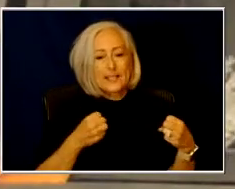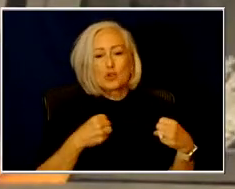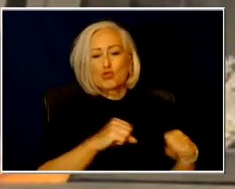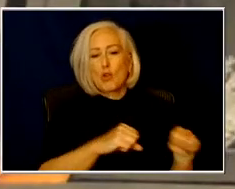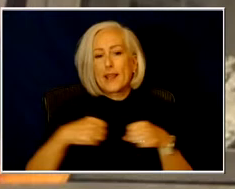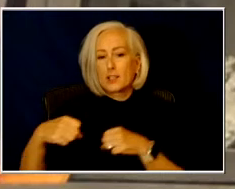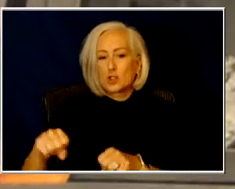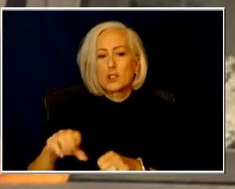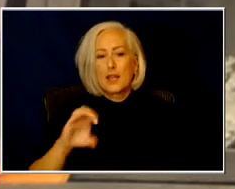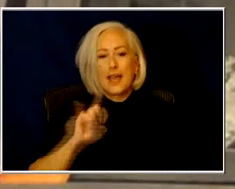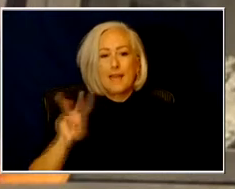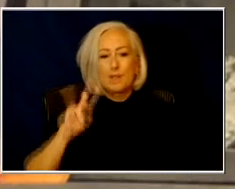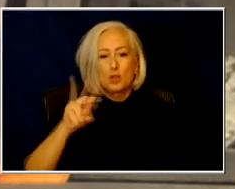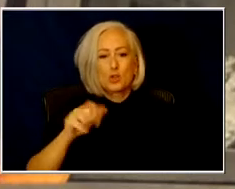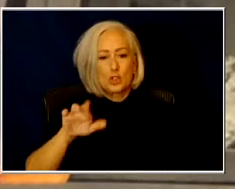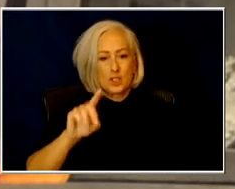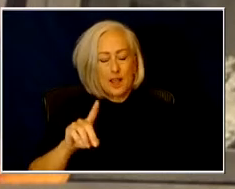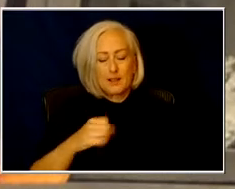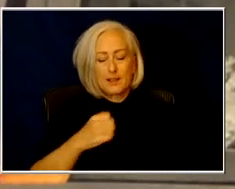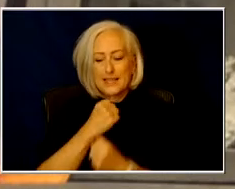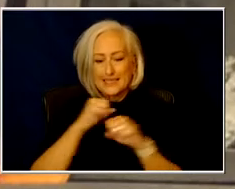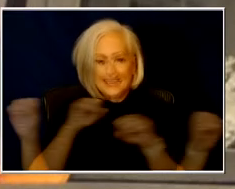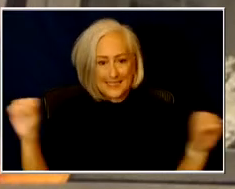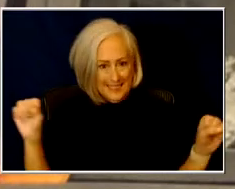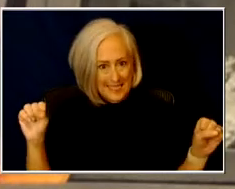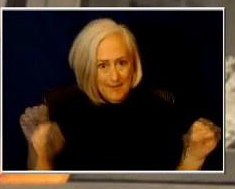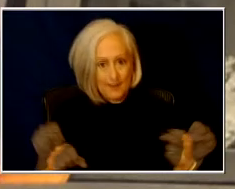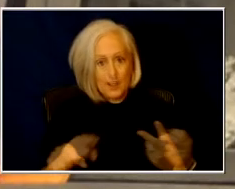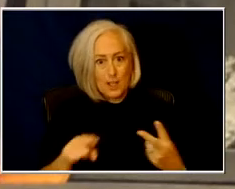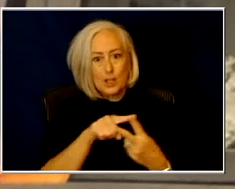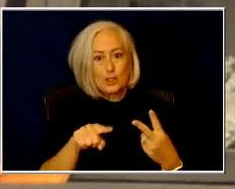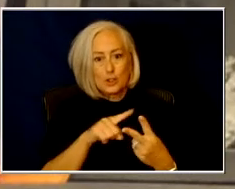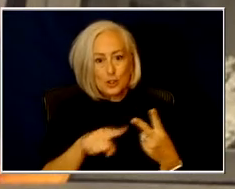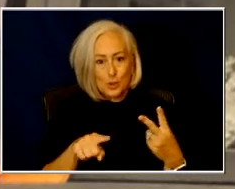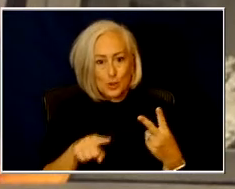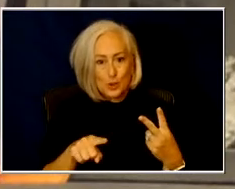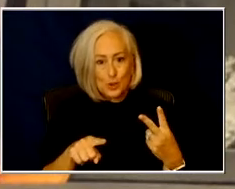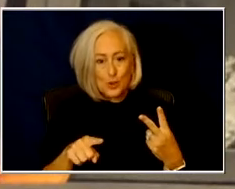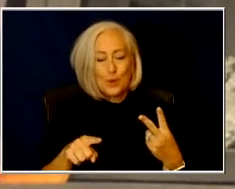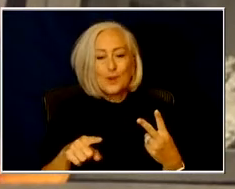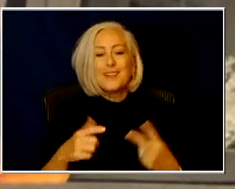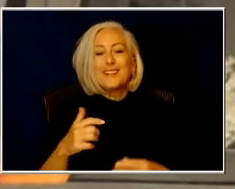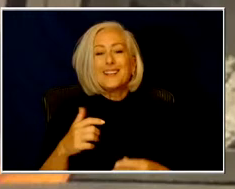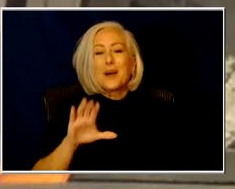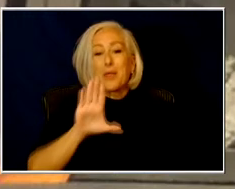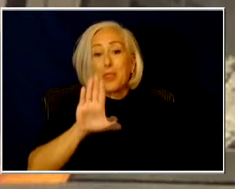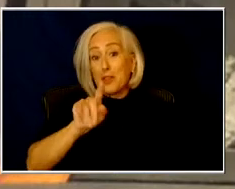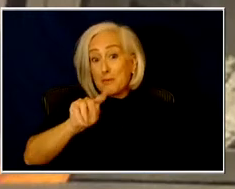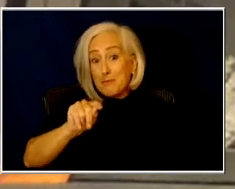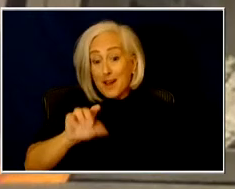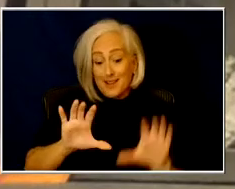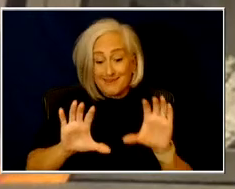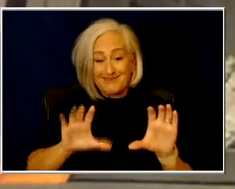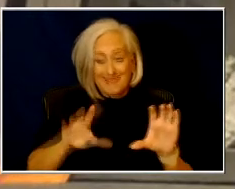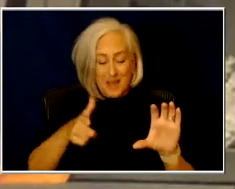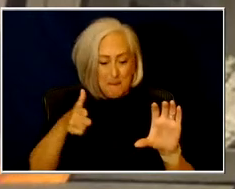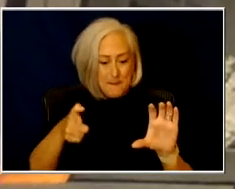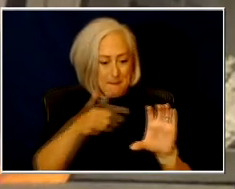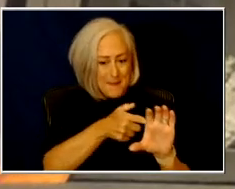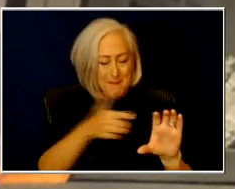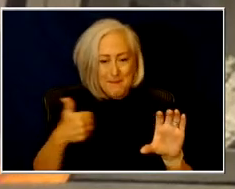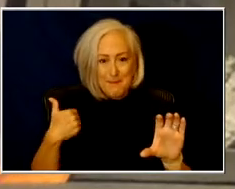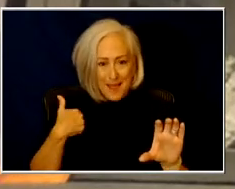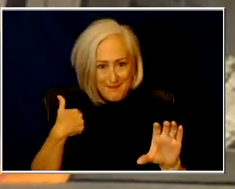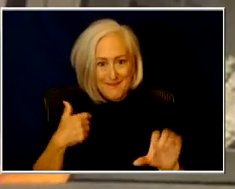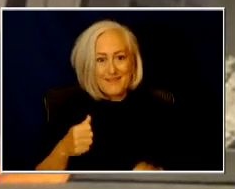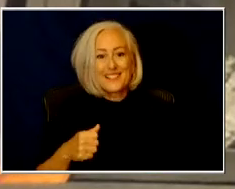safe it's two doses one in each butt cheek the only concern I have is uh